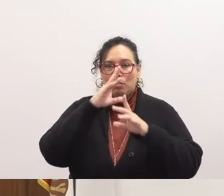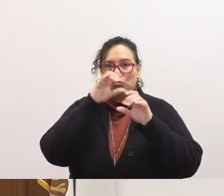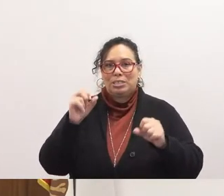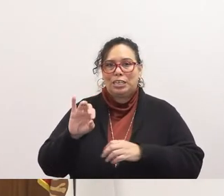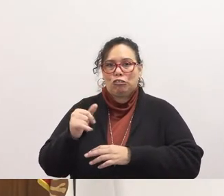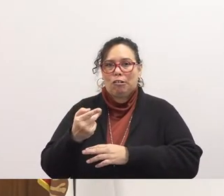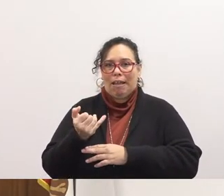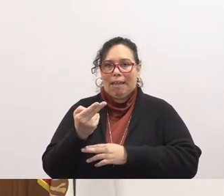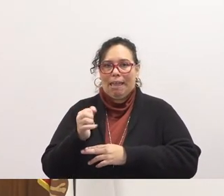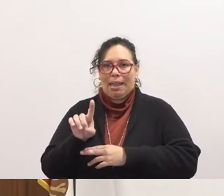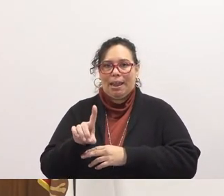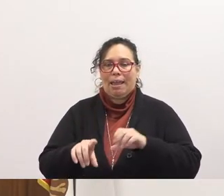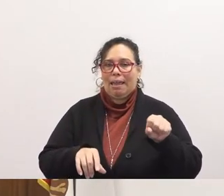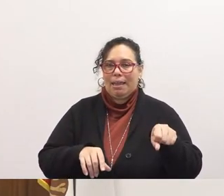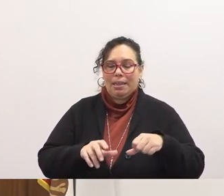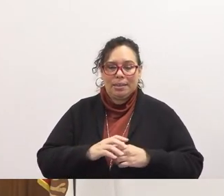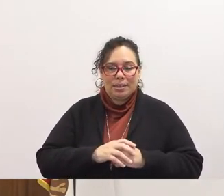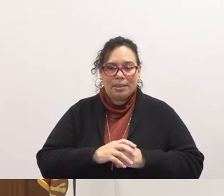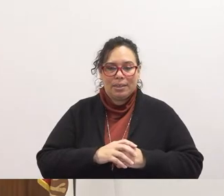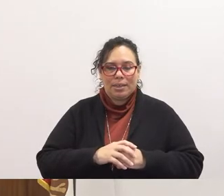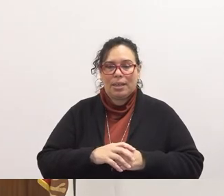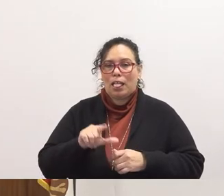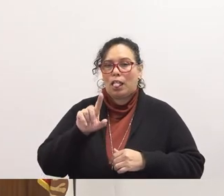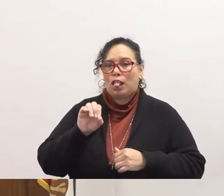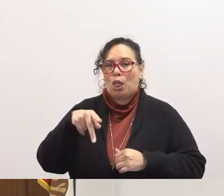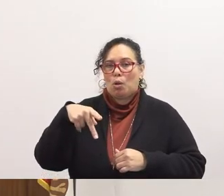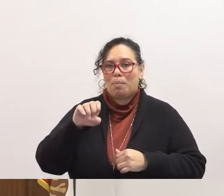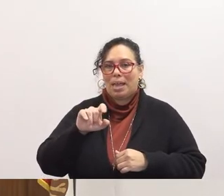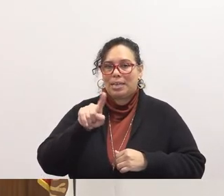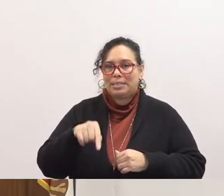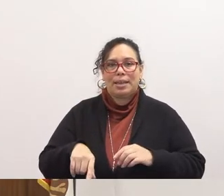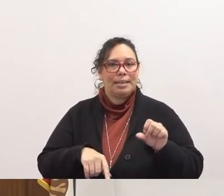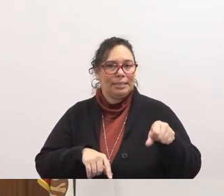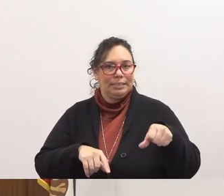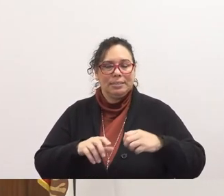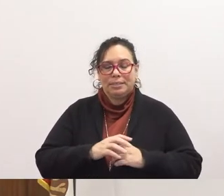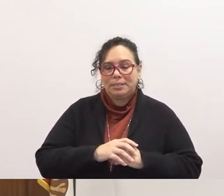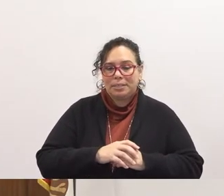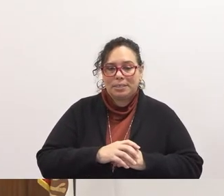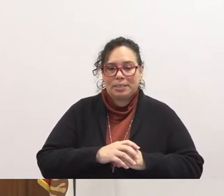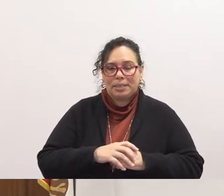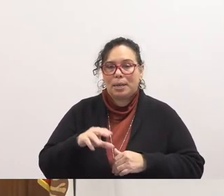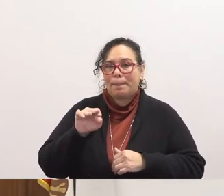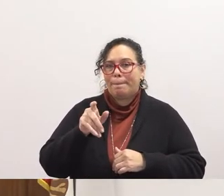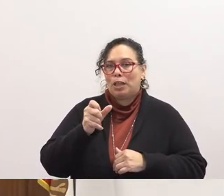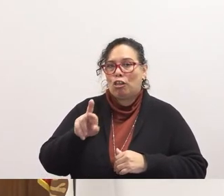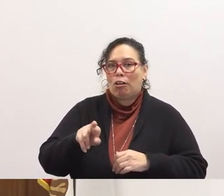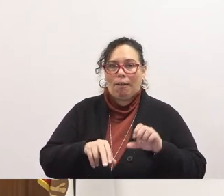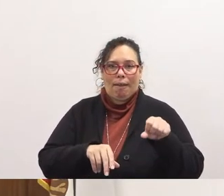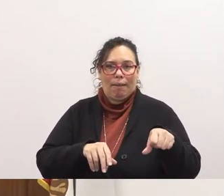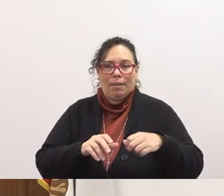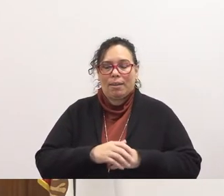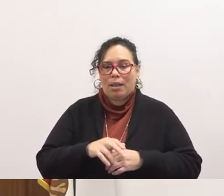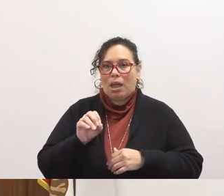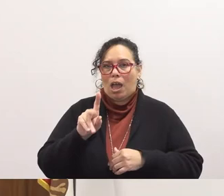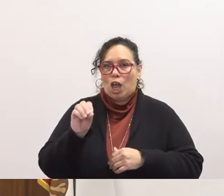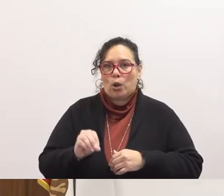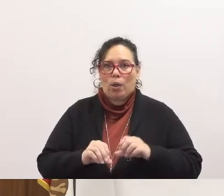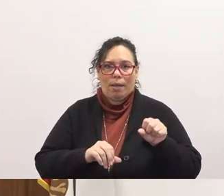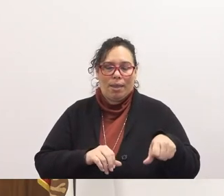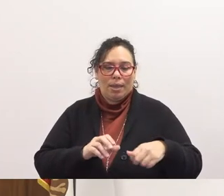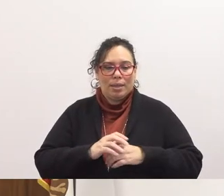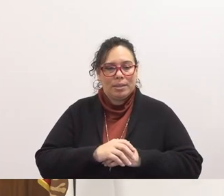Craighead? Aye. Member Lopez? Aye. Member Miller? Aye. Member Otto?